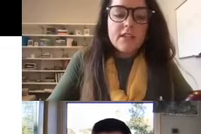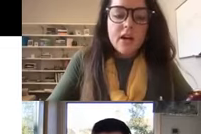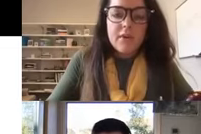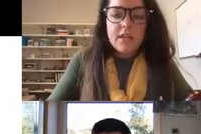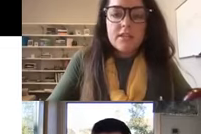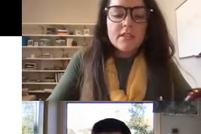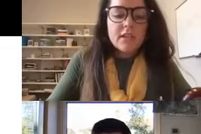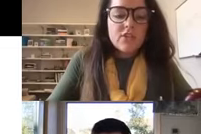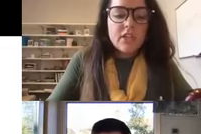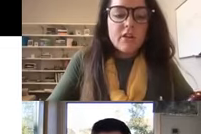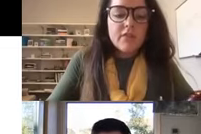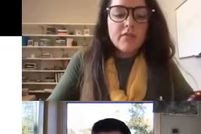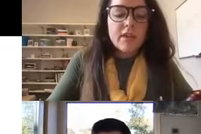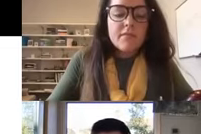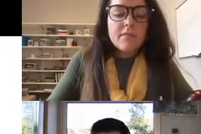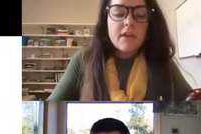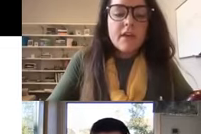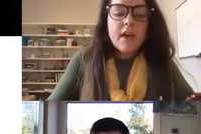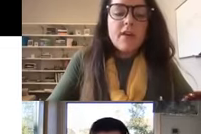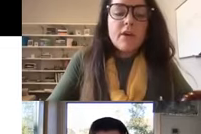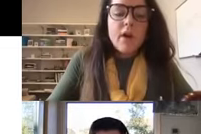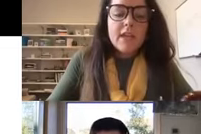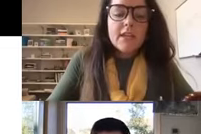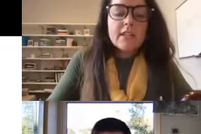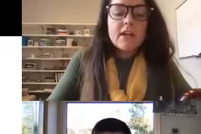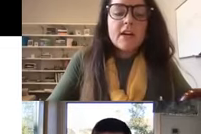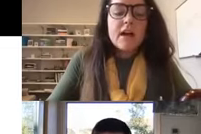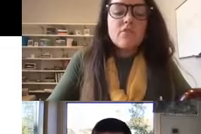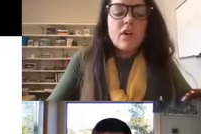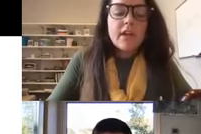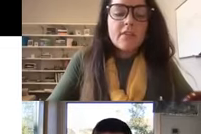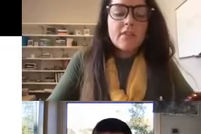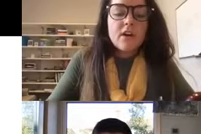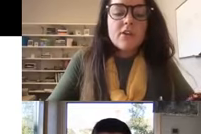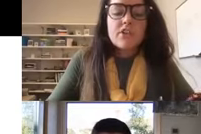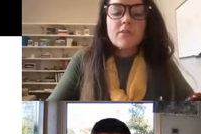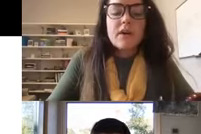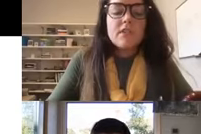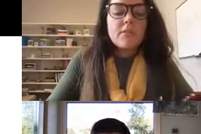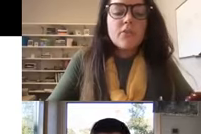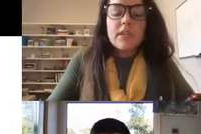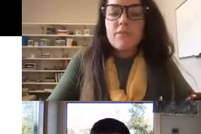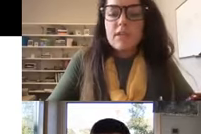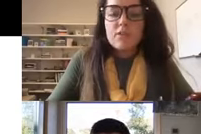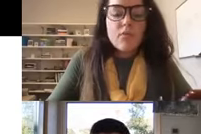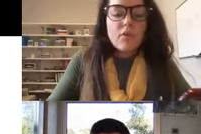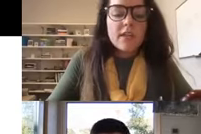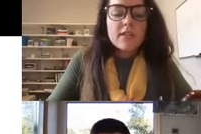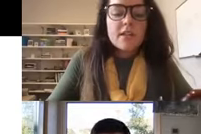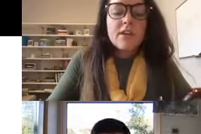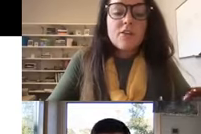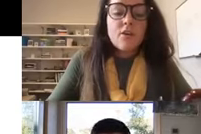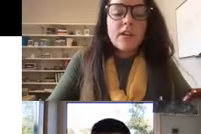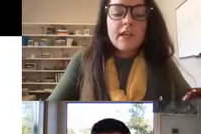and dominance in geography. And by whiteness here, I'm drawing on the scholarship of W.E.B. Du